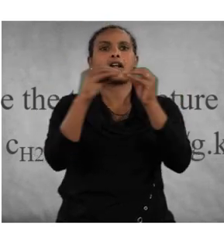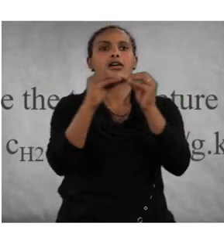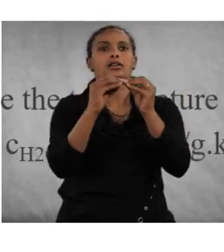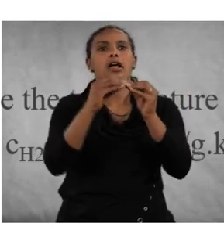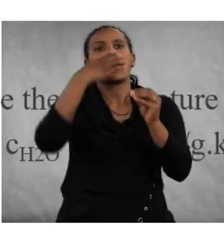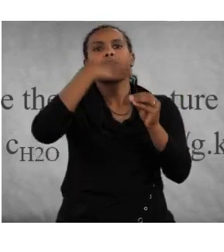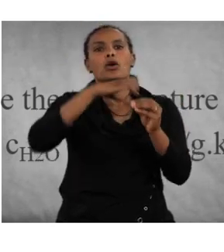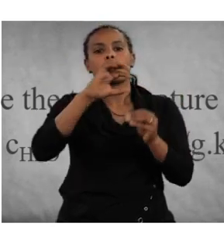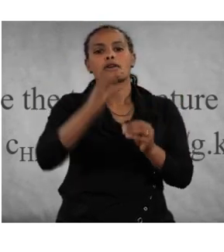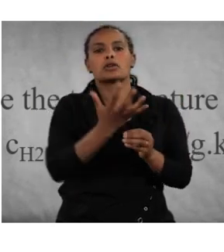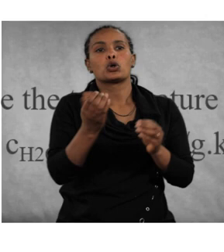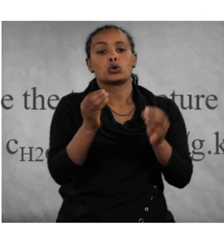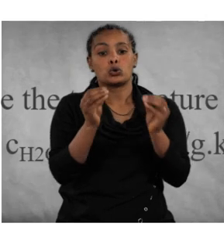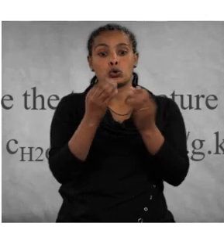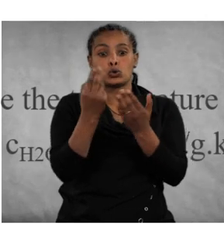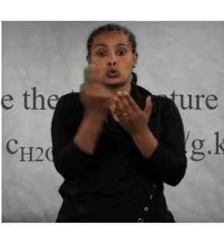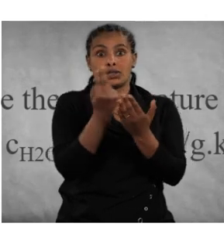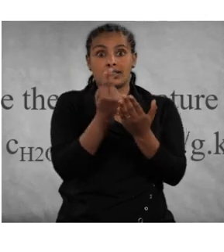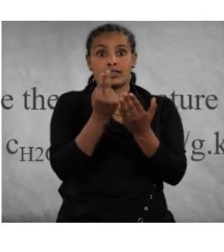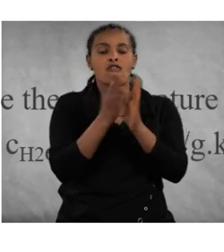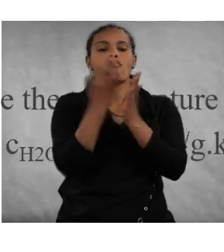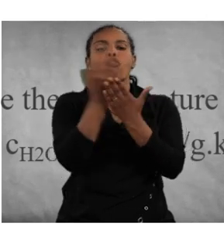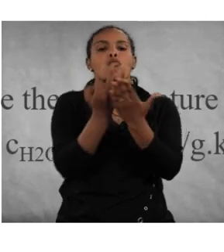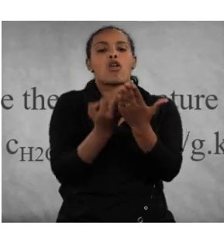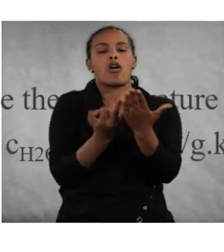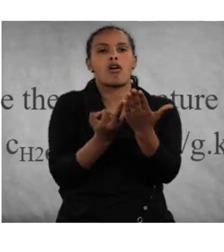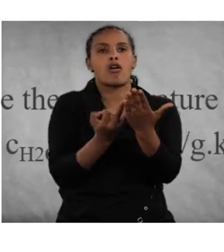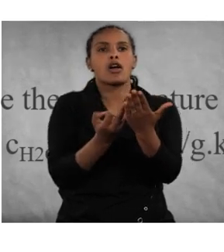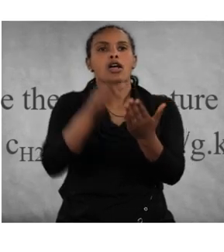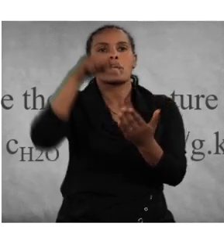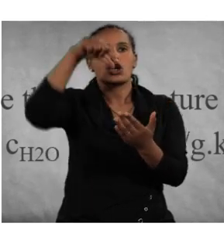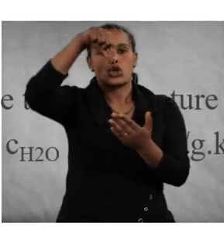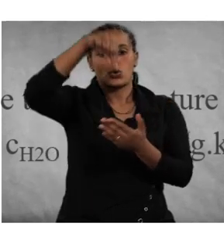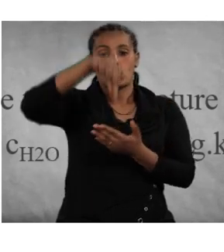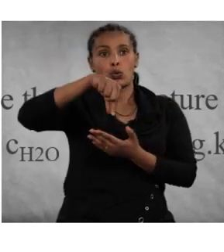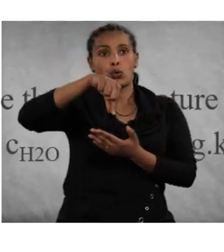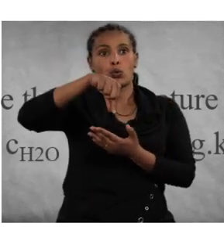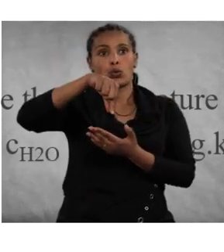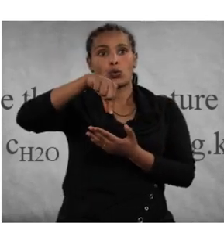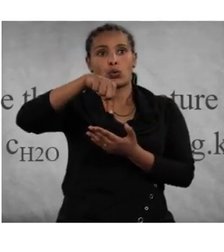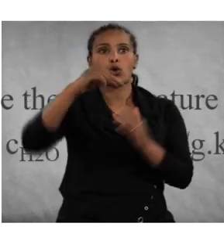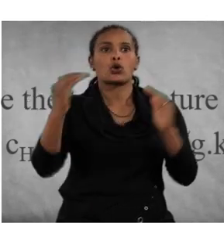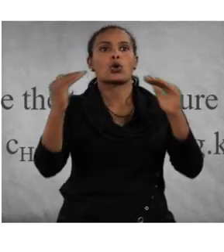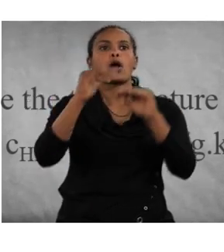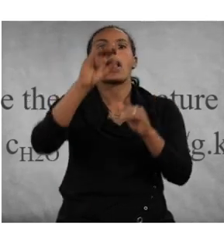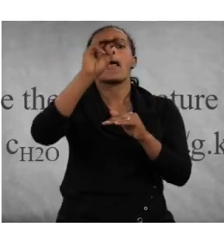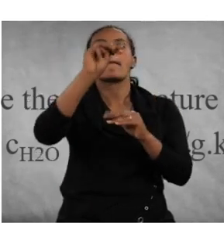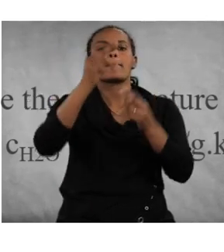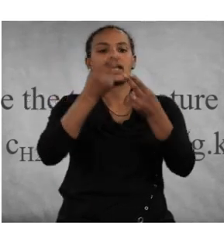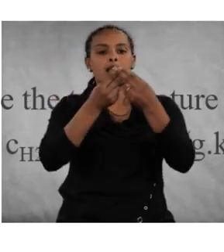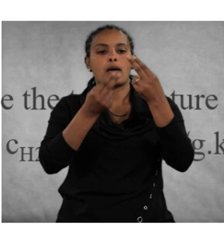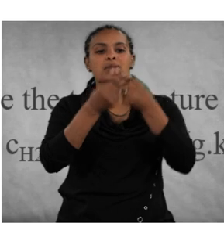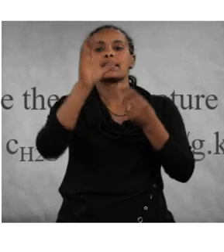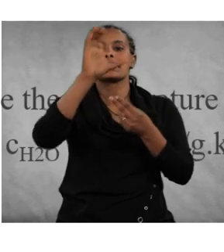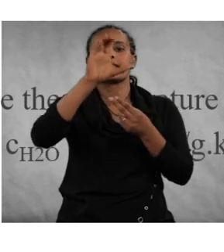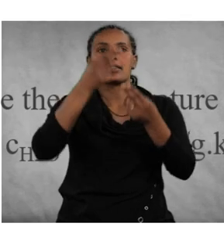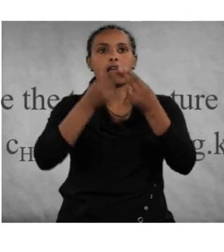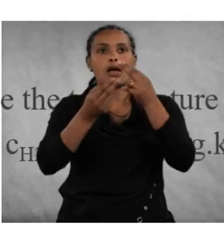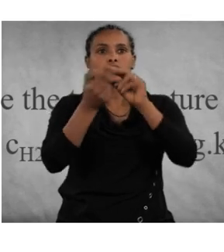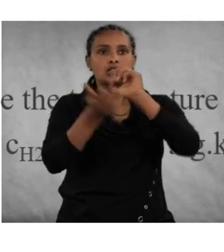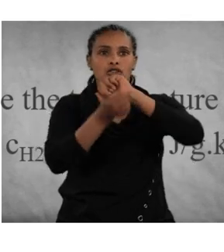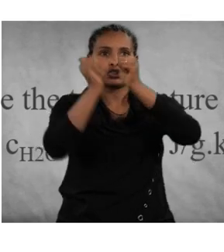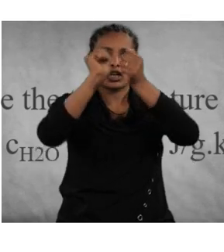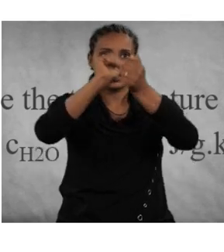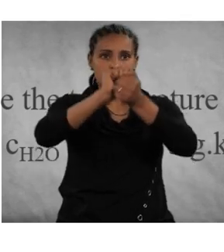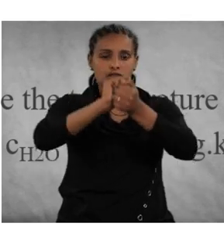a substance using the formula Q equal M times C times change